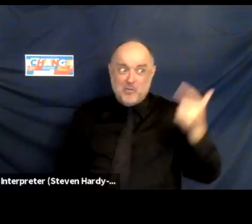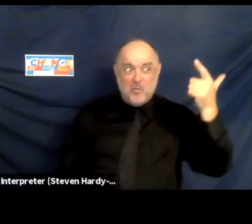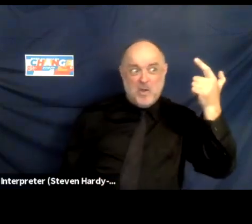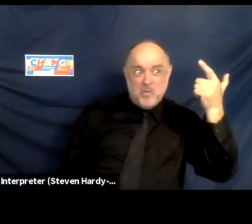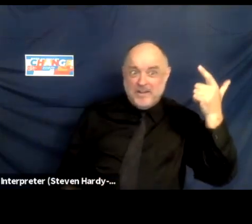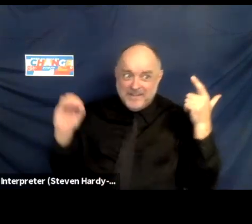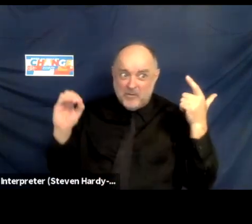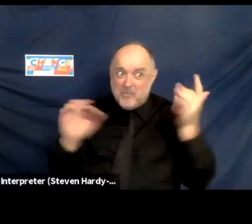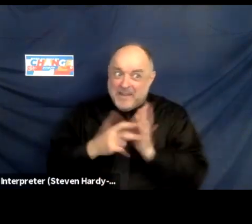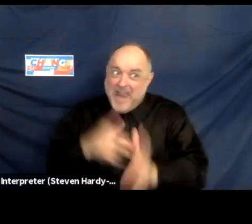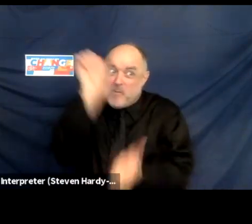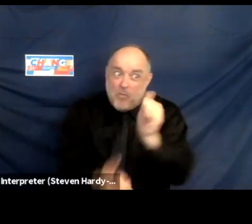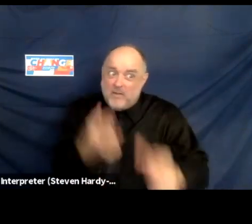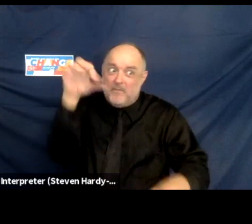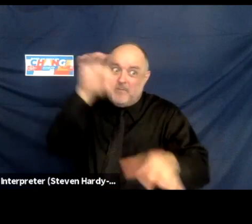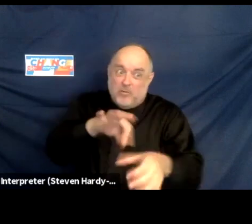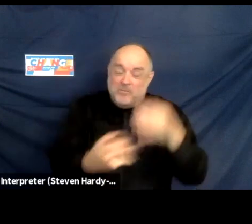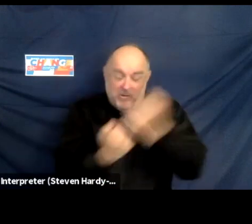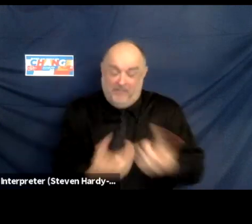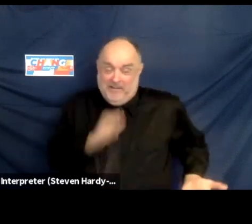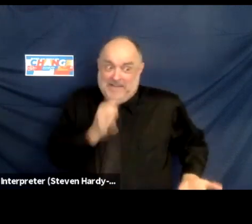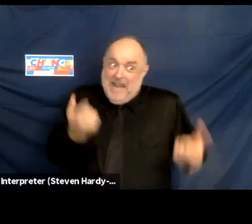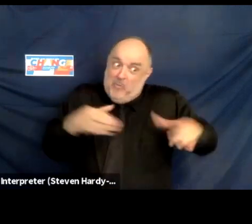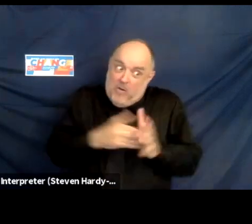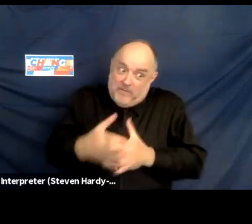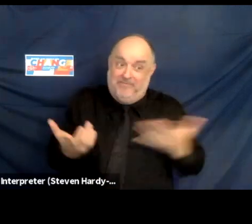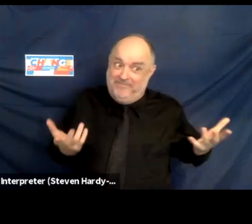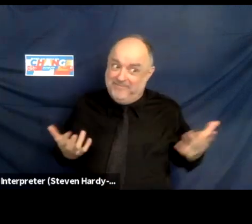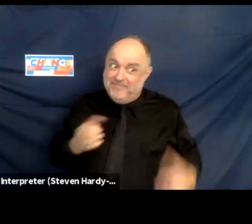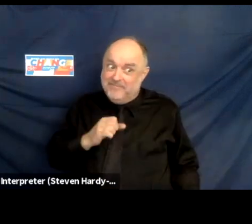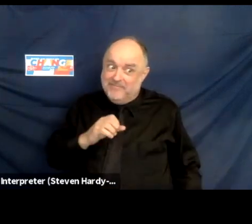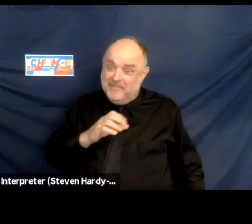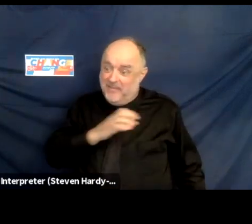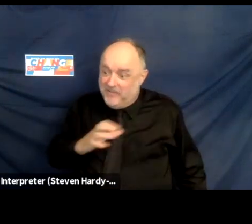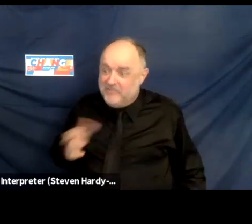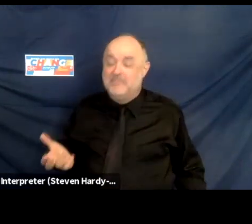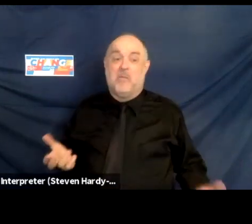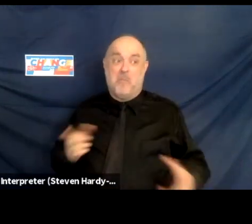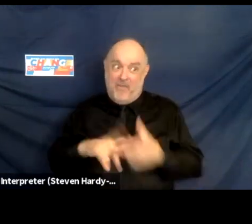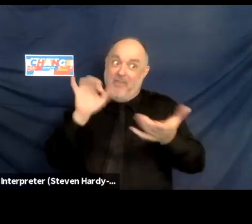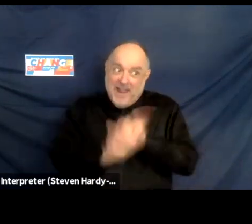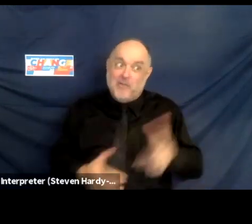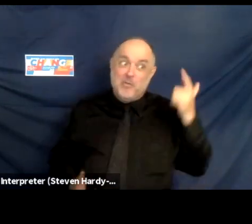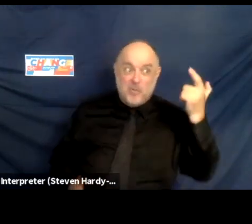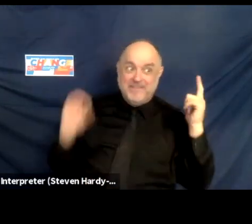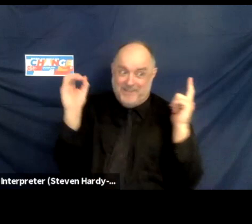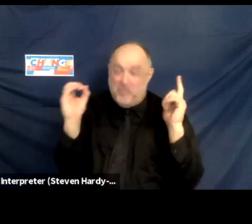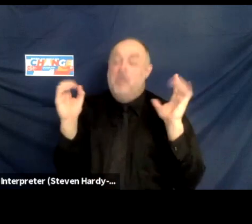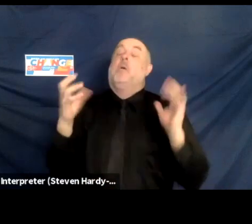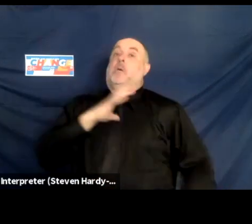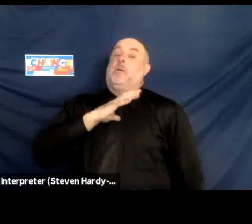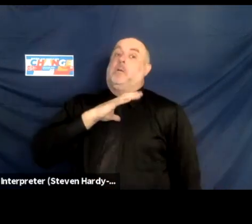vote. We don't do much of anything unanimously in Washington these days, but we certainly reported that legislation out unanimously.